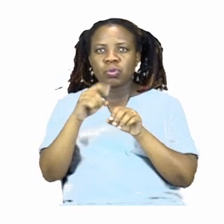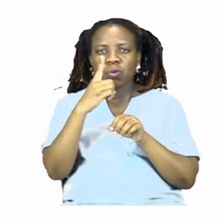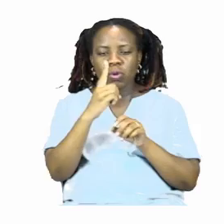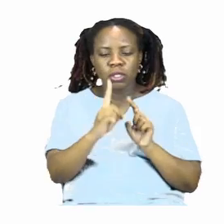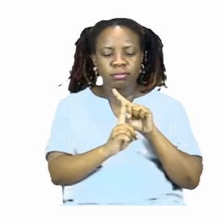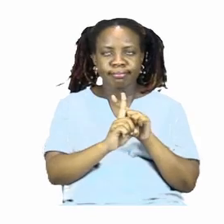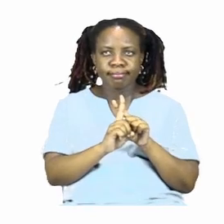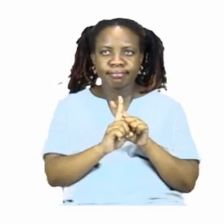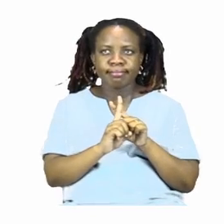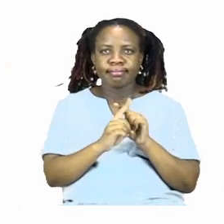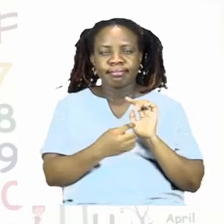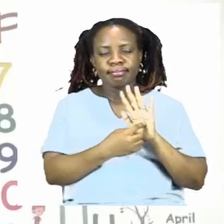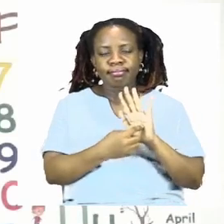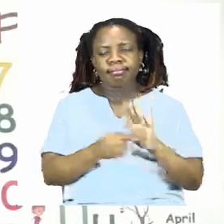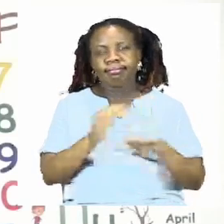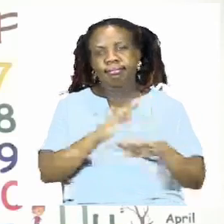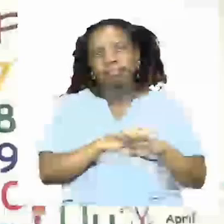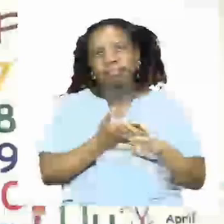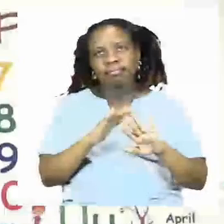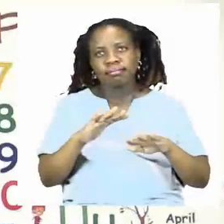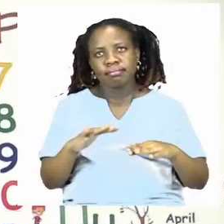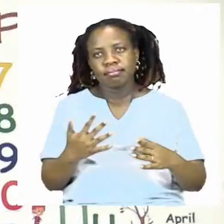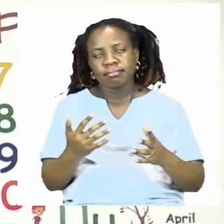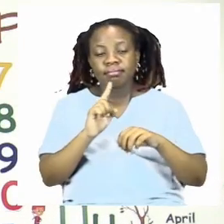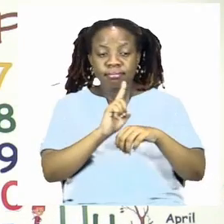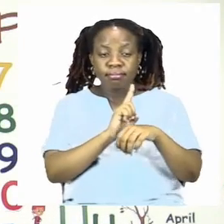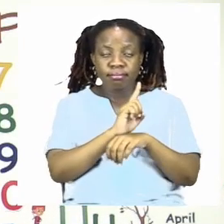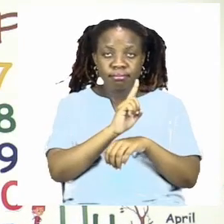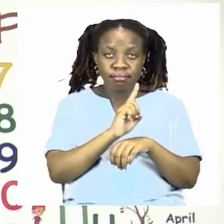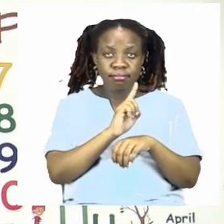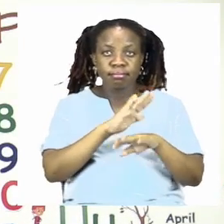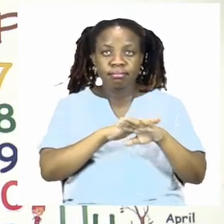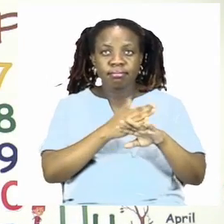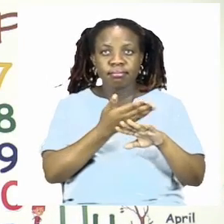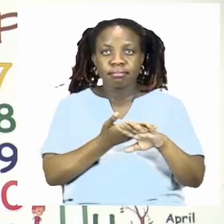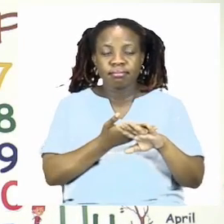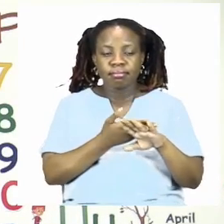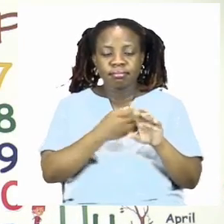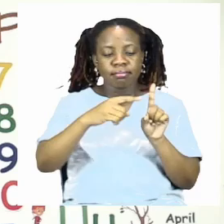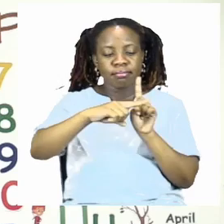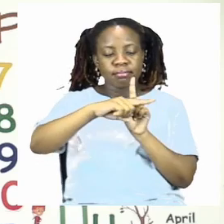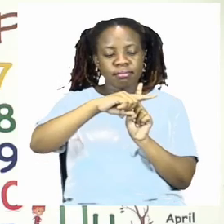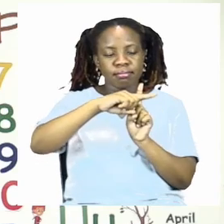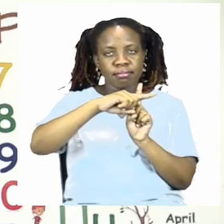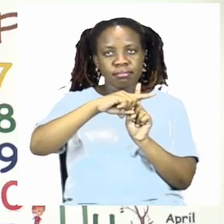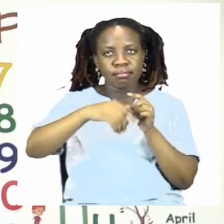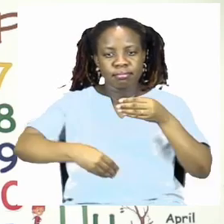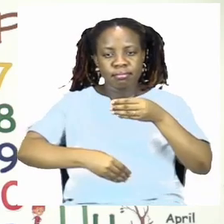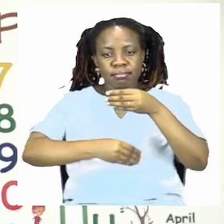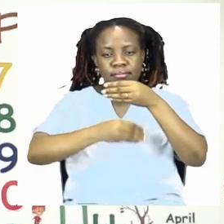will try and do it together. Now, the first sum is an addition sum, or we also say it